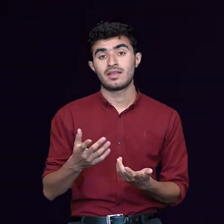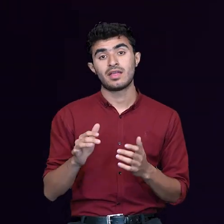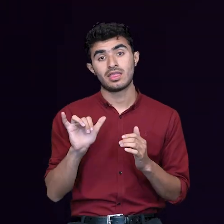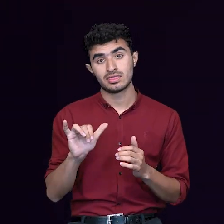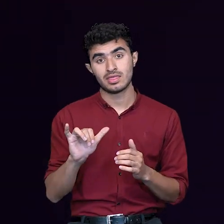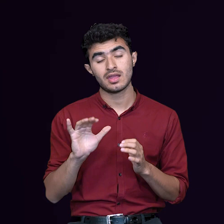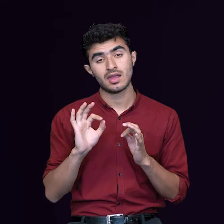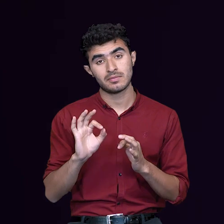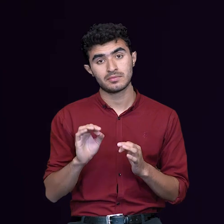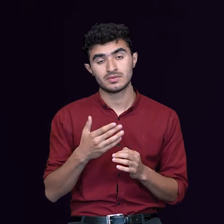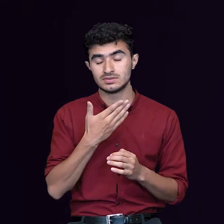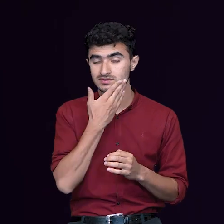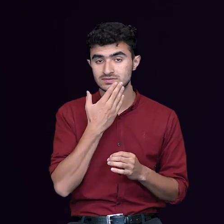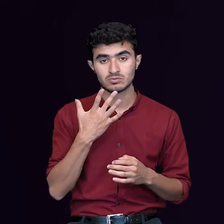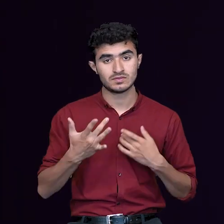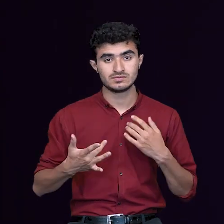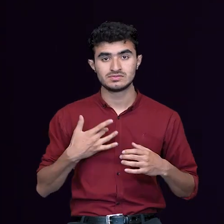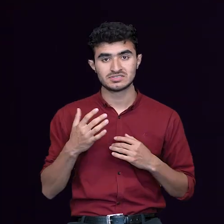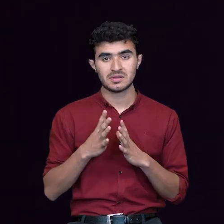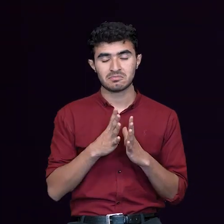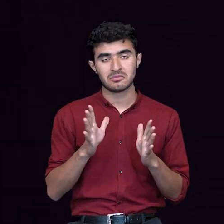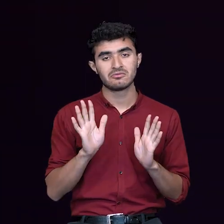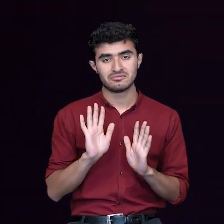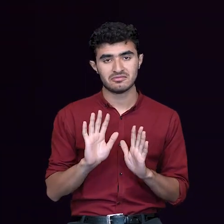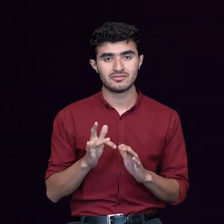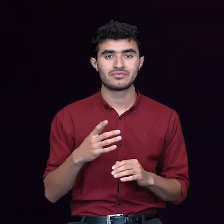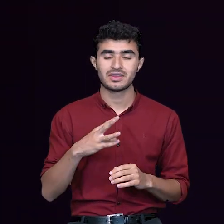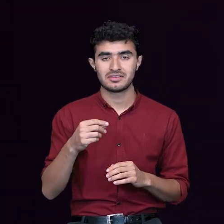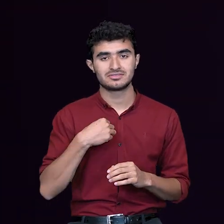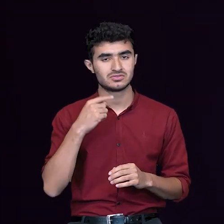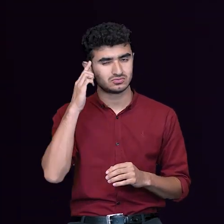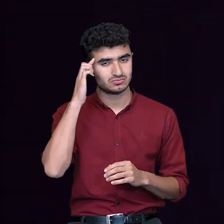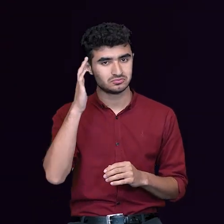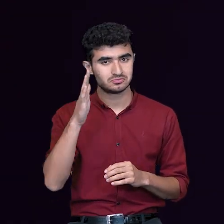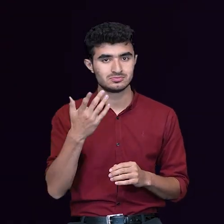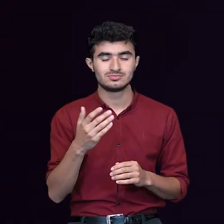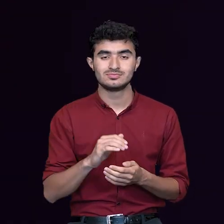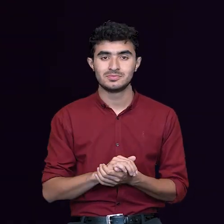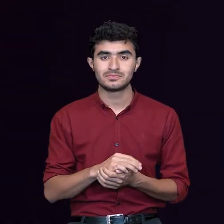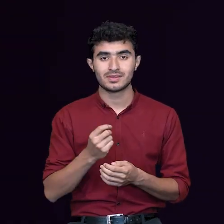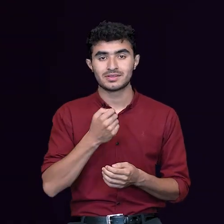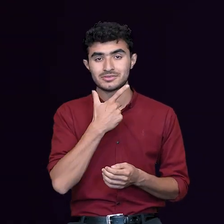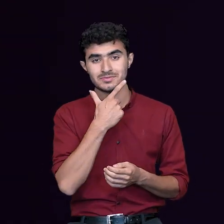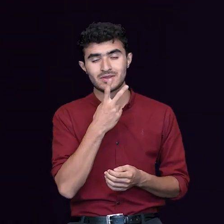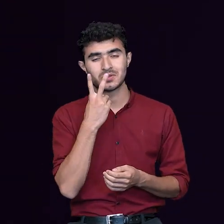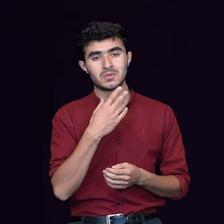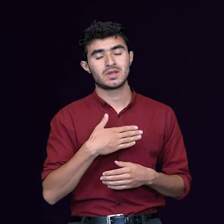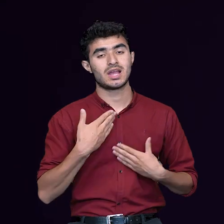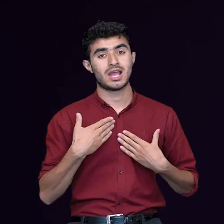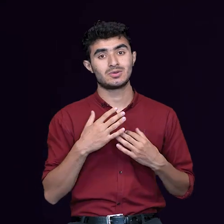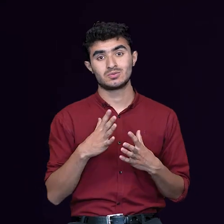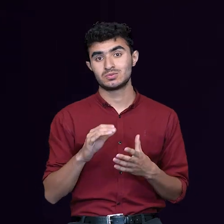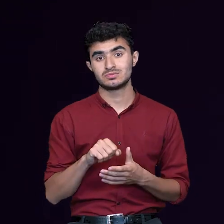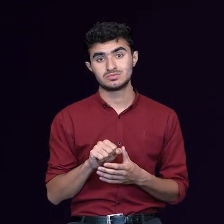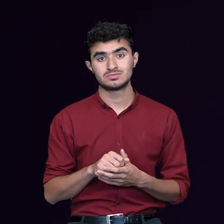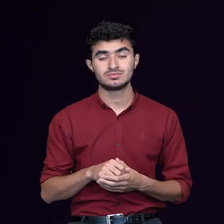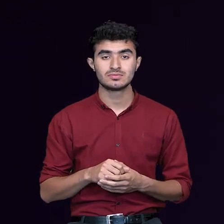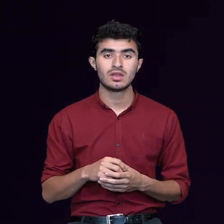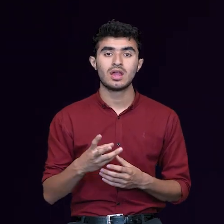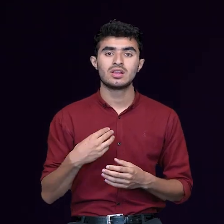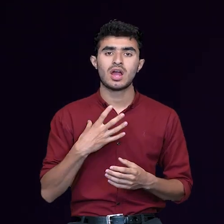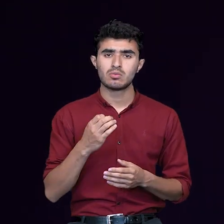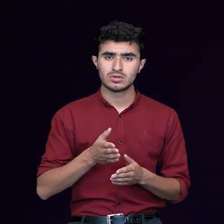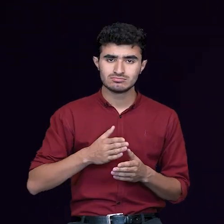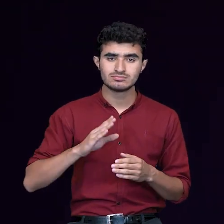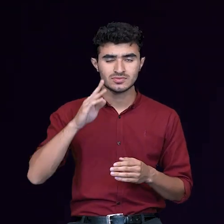cinematography conversation and how they construct a shot. So that was just really fascinating for me, and I remember standing